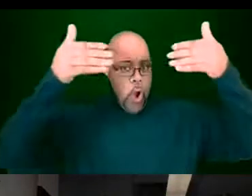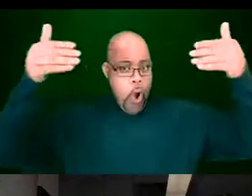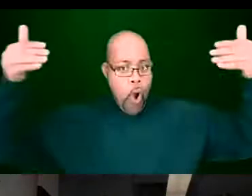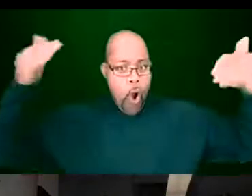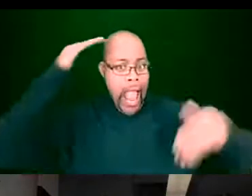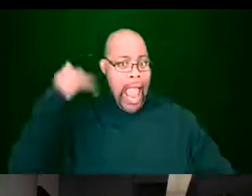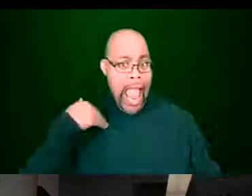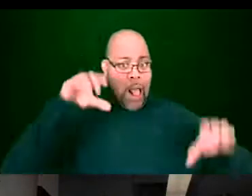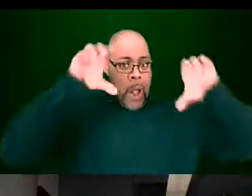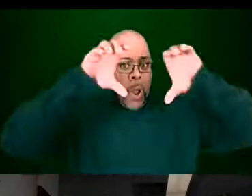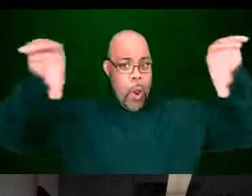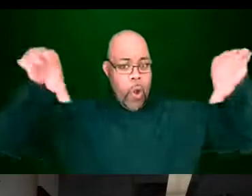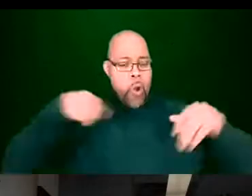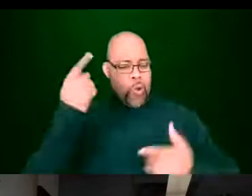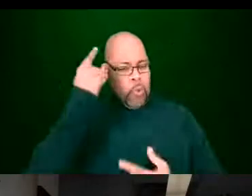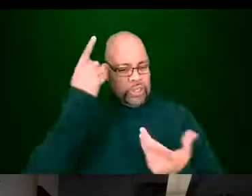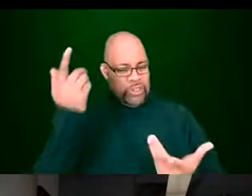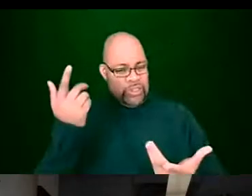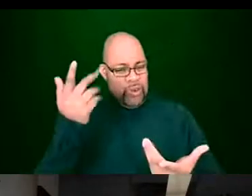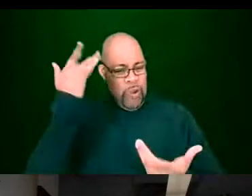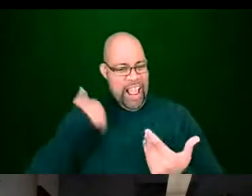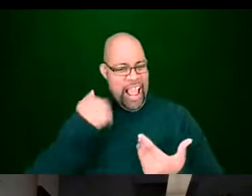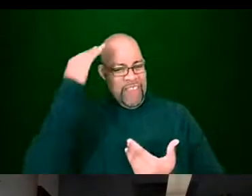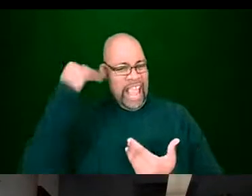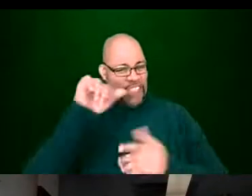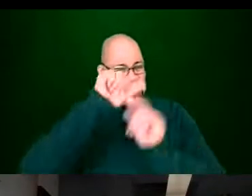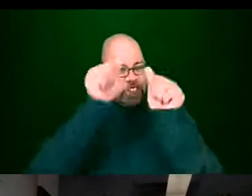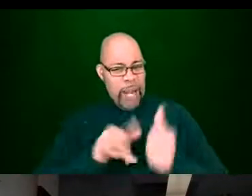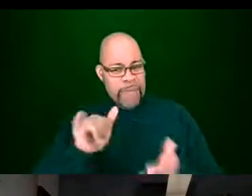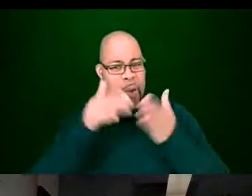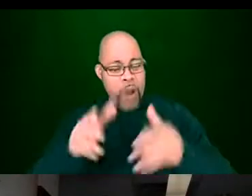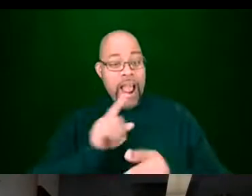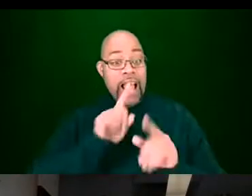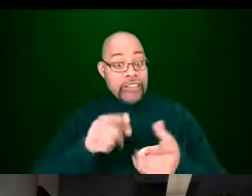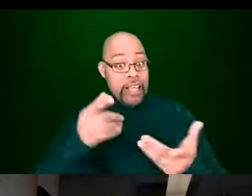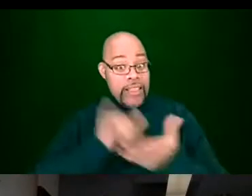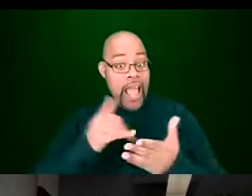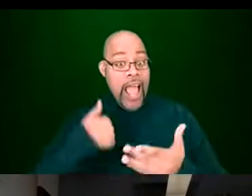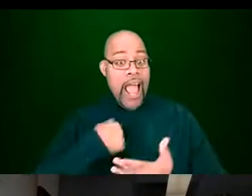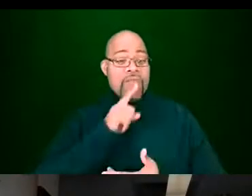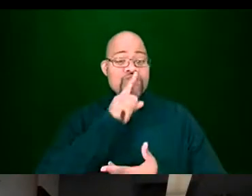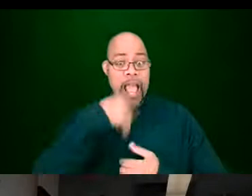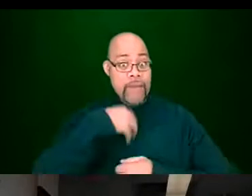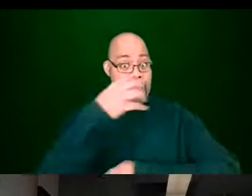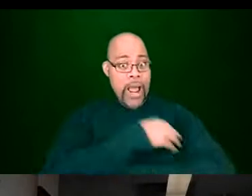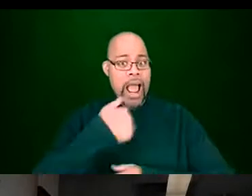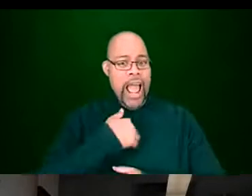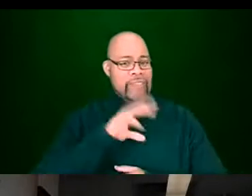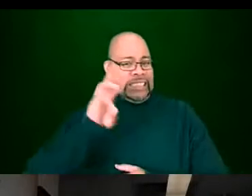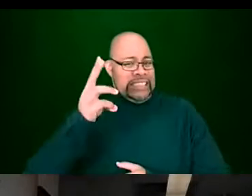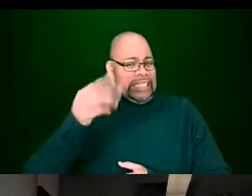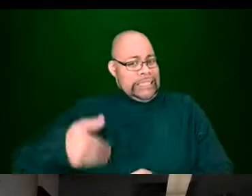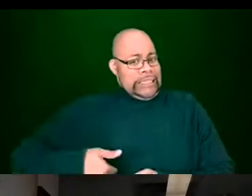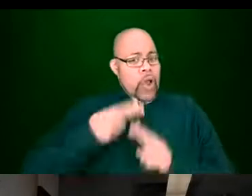head. And I always wondered, why does it have a head shaped like that? And it turns out it has a superpower. It has a sixth sense called